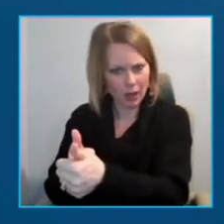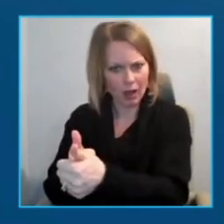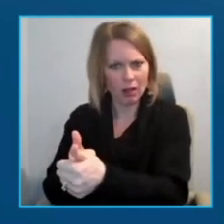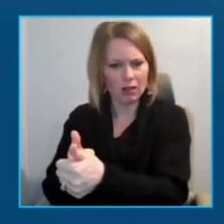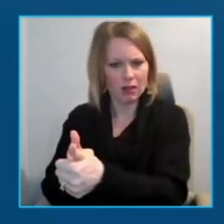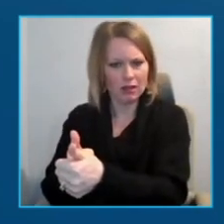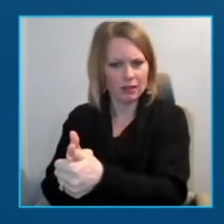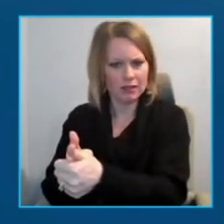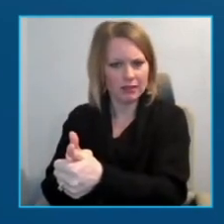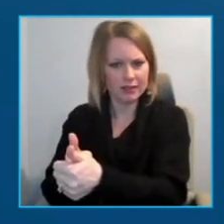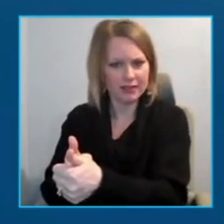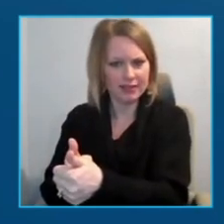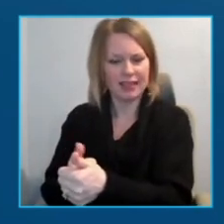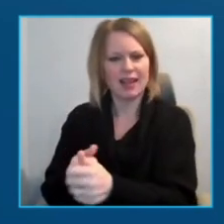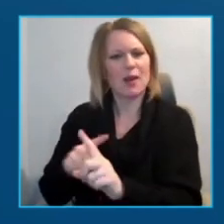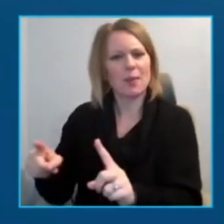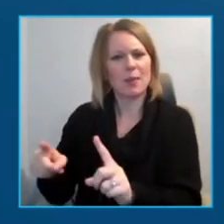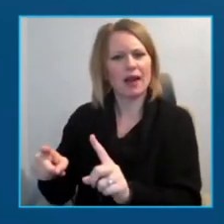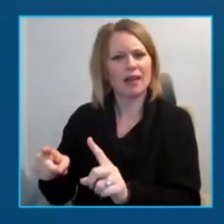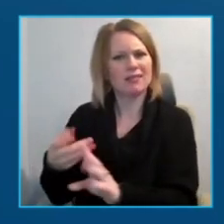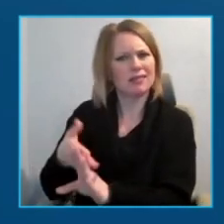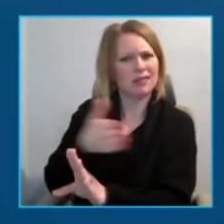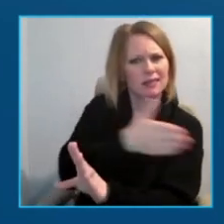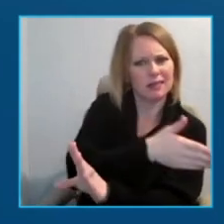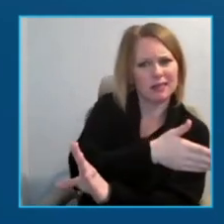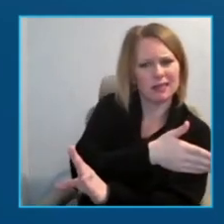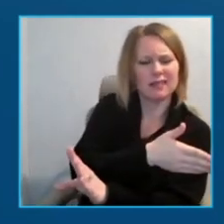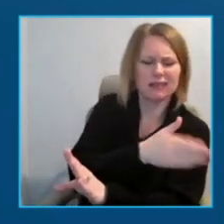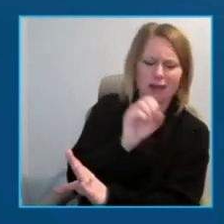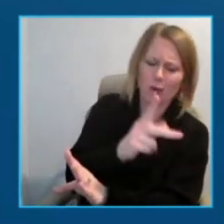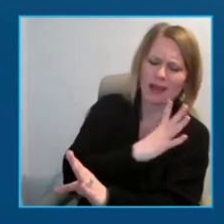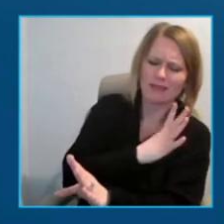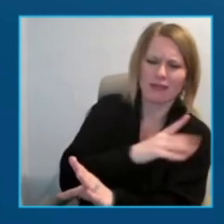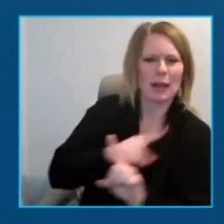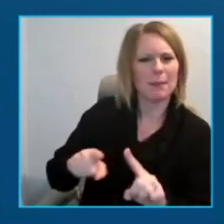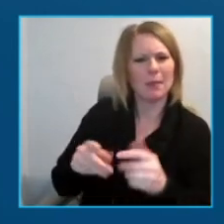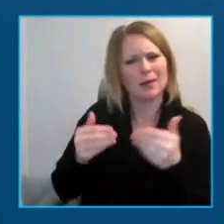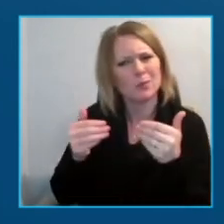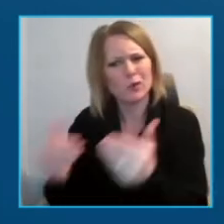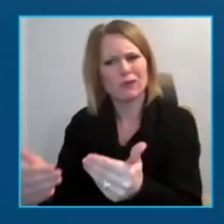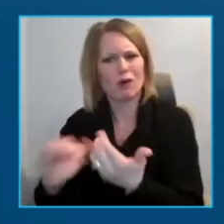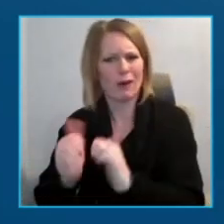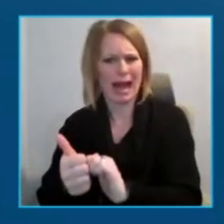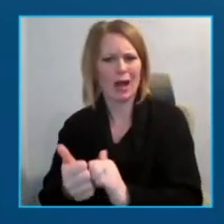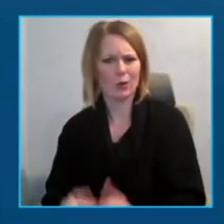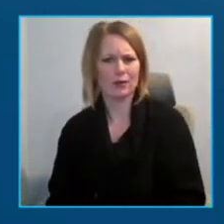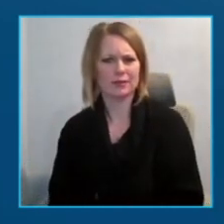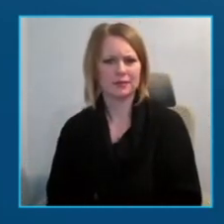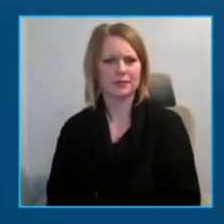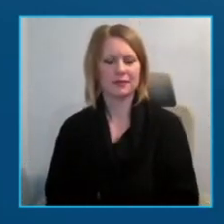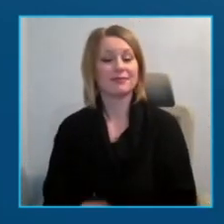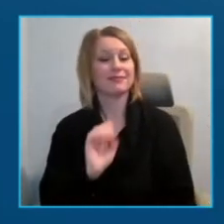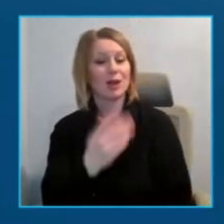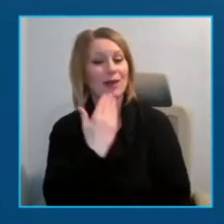may have done, but how can we move forward from here? Great. Thank you, Reverend Autry.